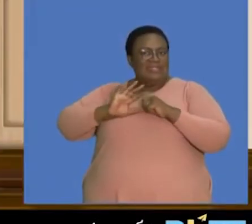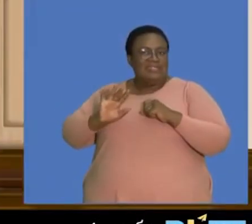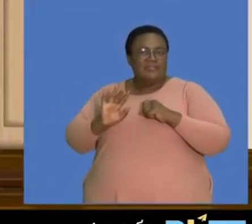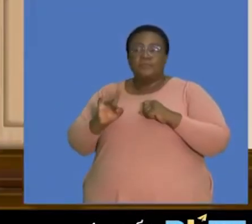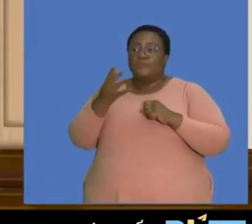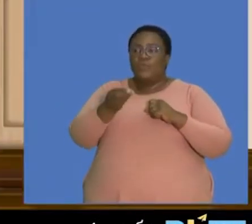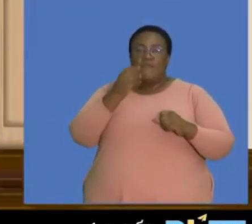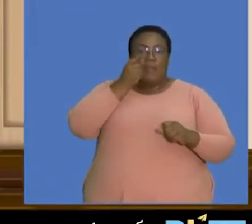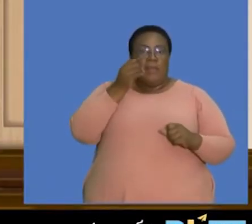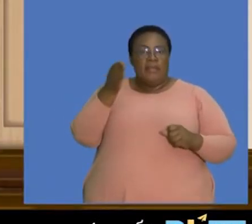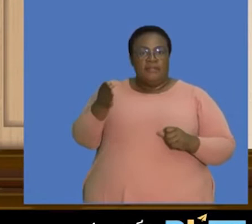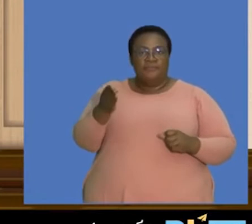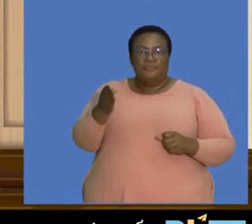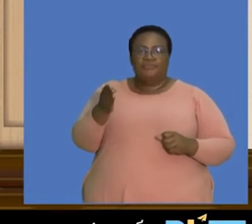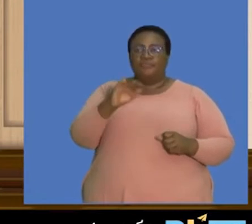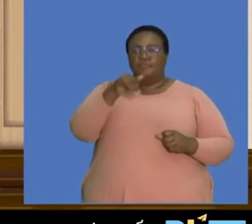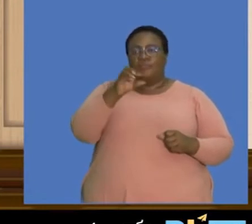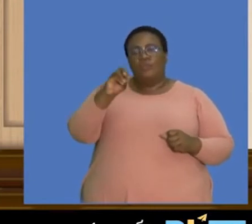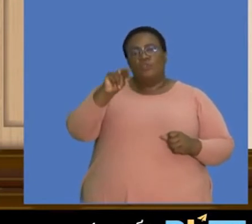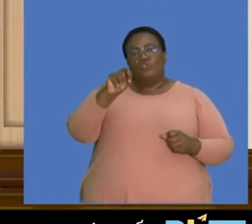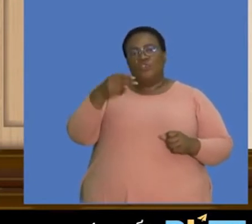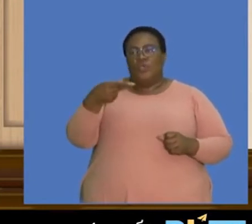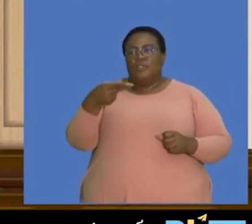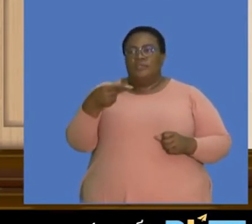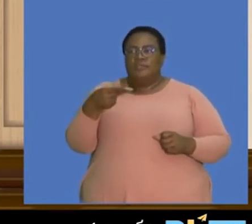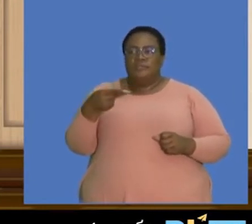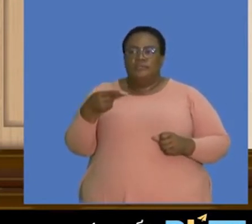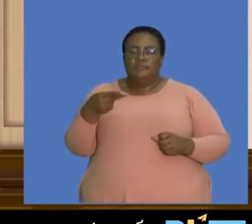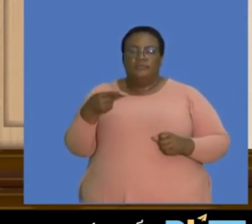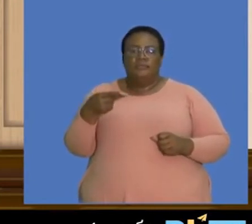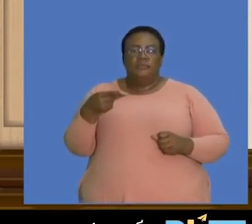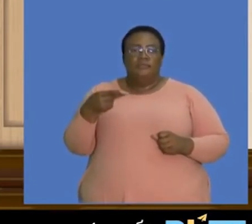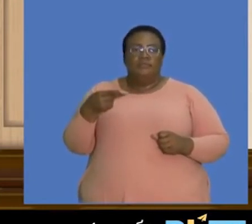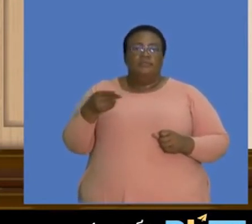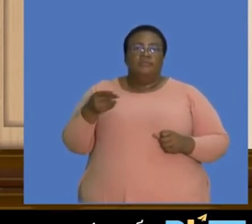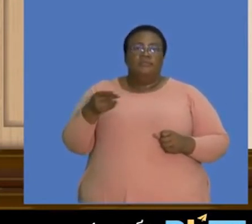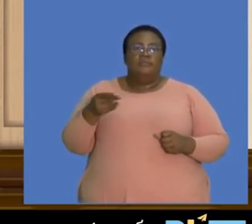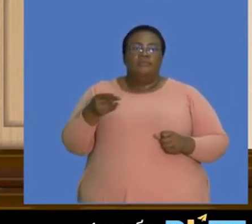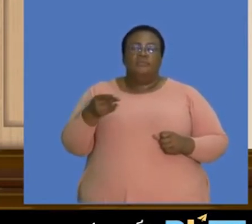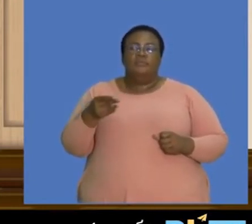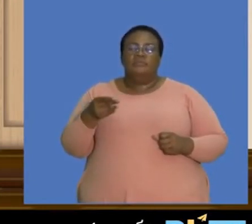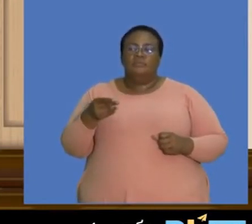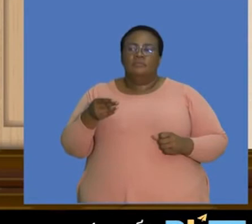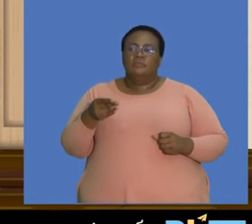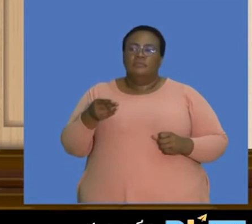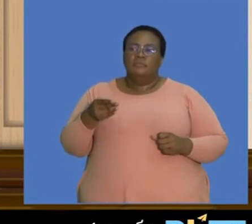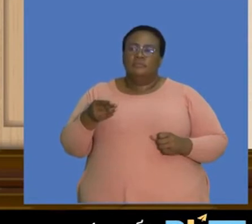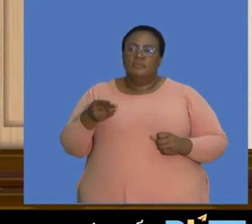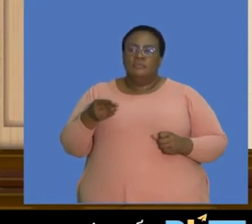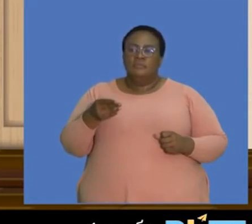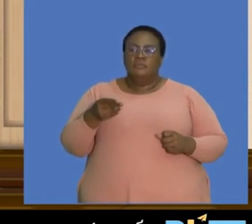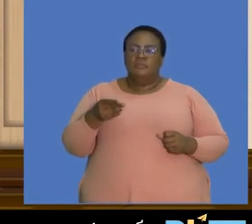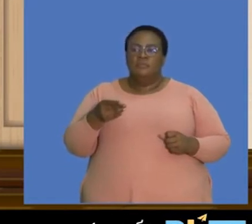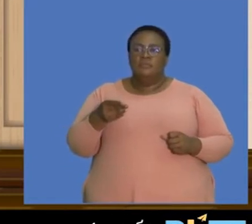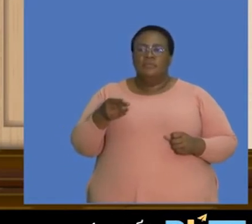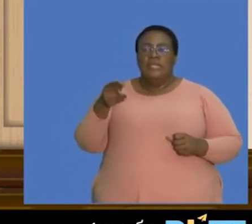got a gentleman there, John Travolta. That's the name of the Travoltage. That's the name of the simulation. Okay,